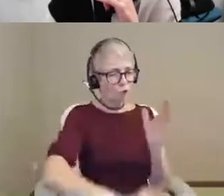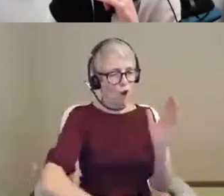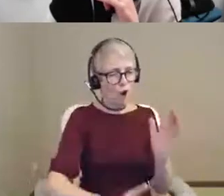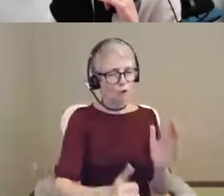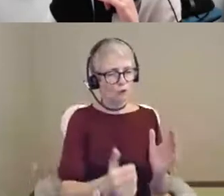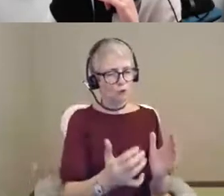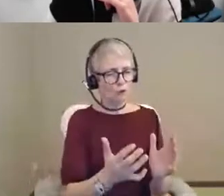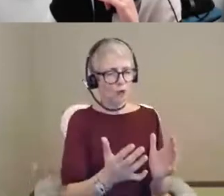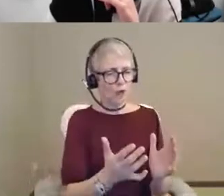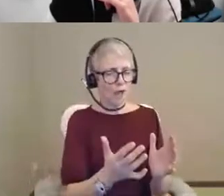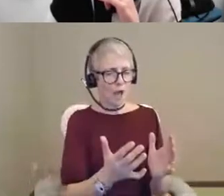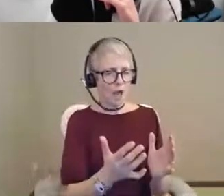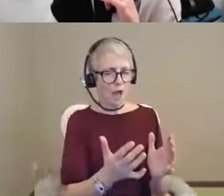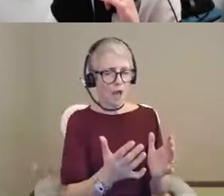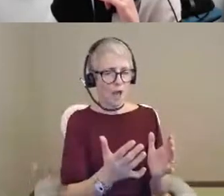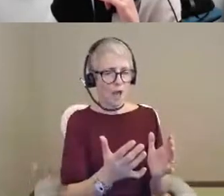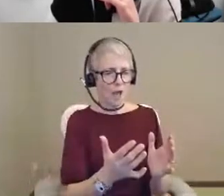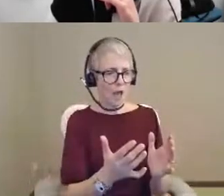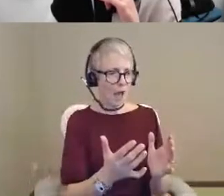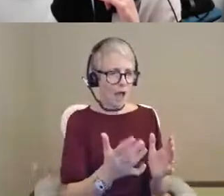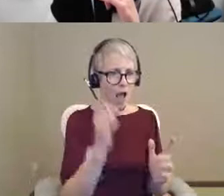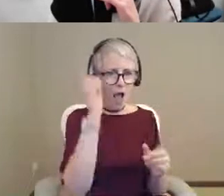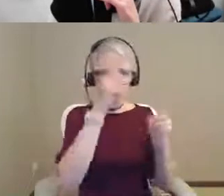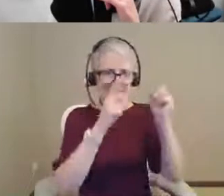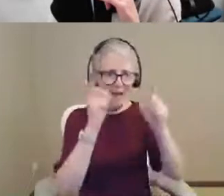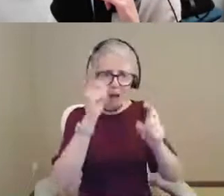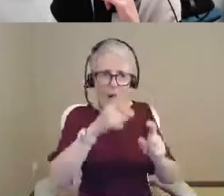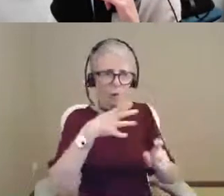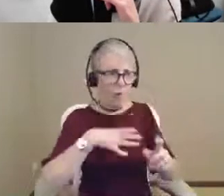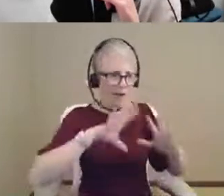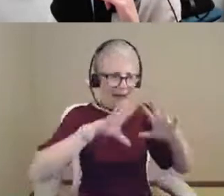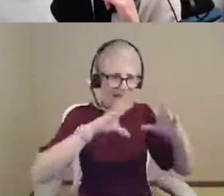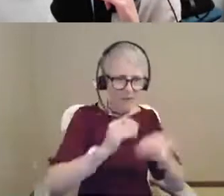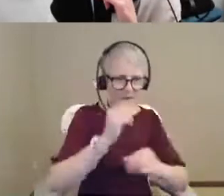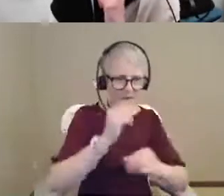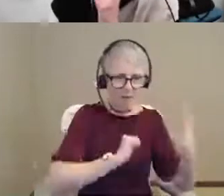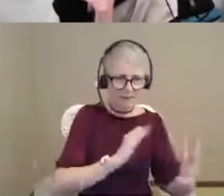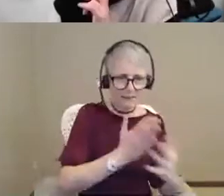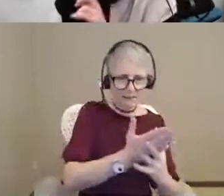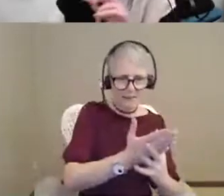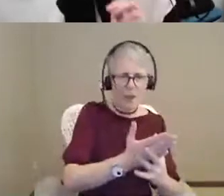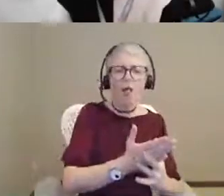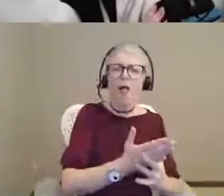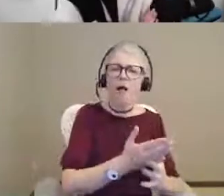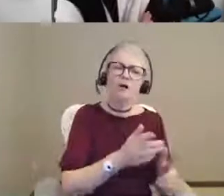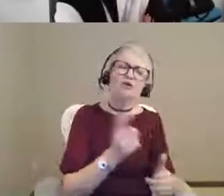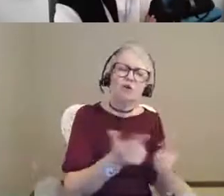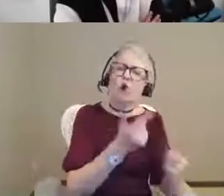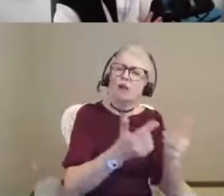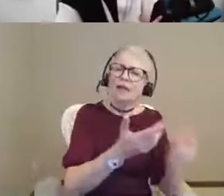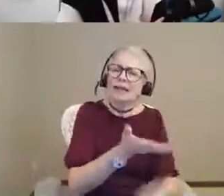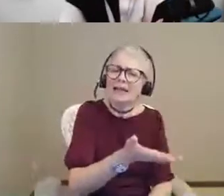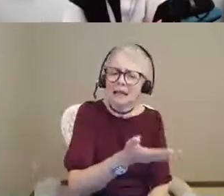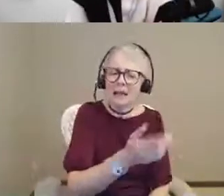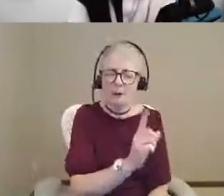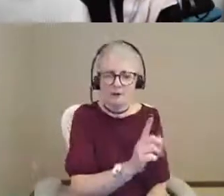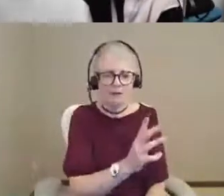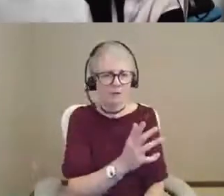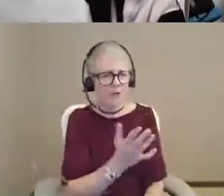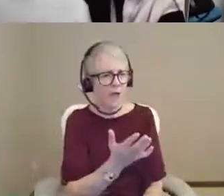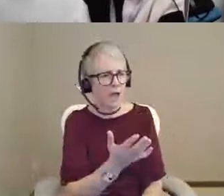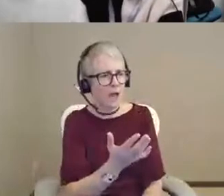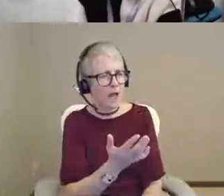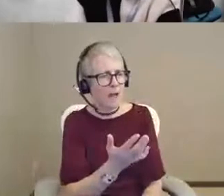to everything to be accessible. And, you know, again, it's a journey. And in some of those cases, it's been